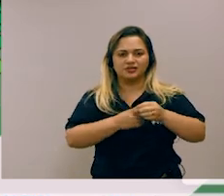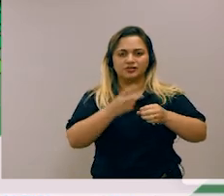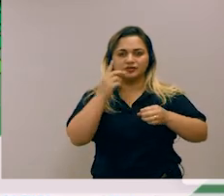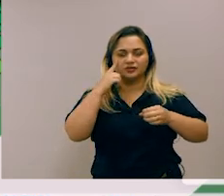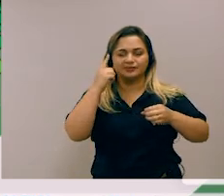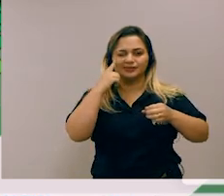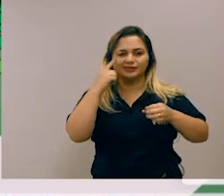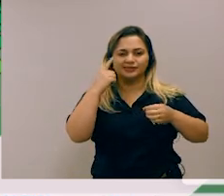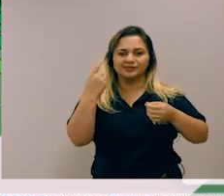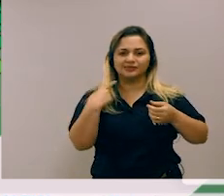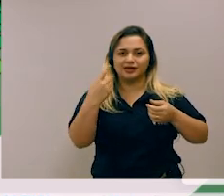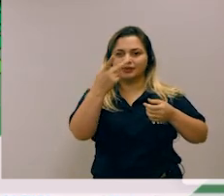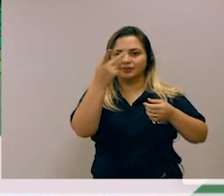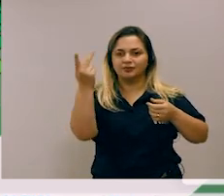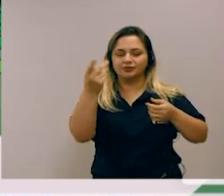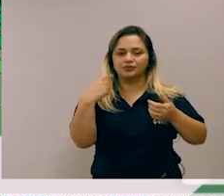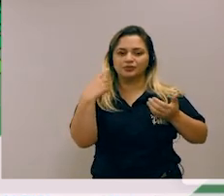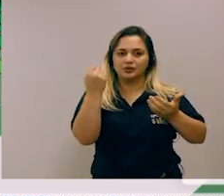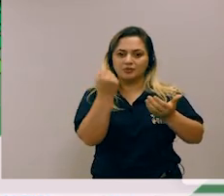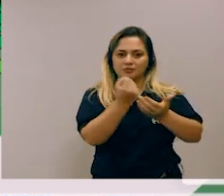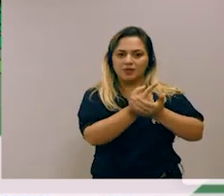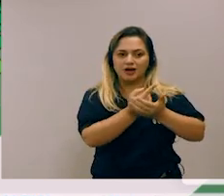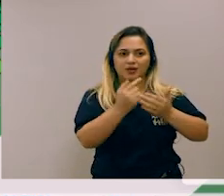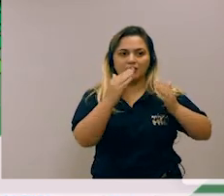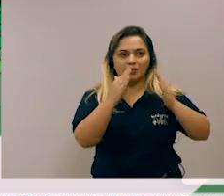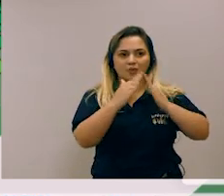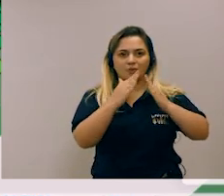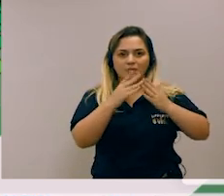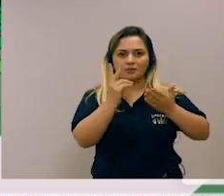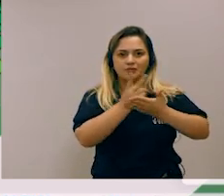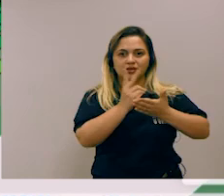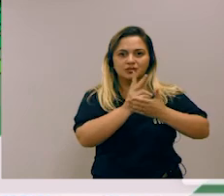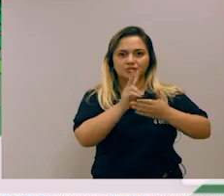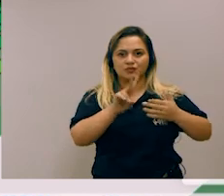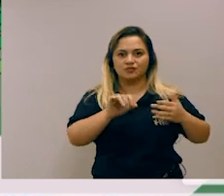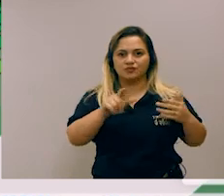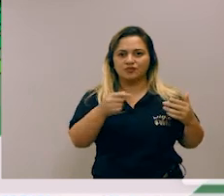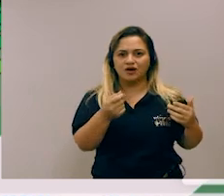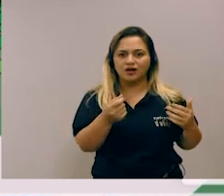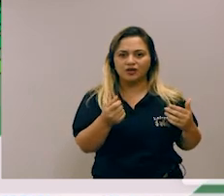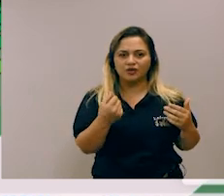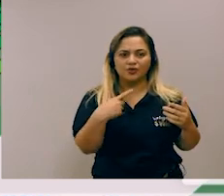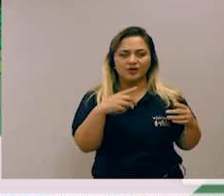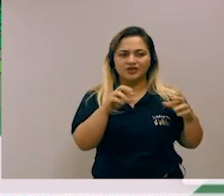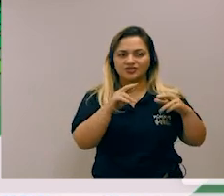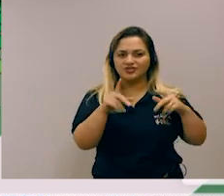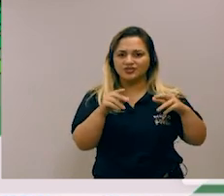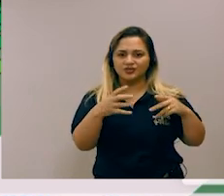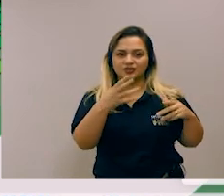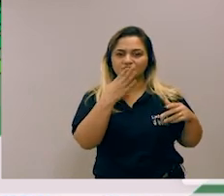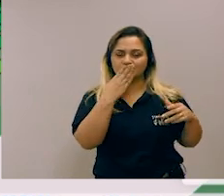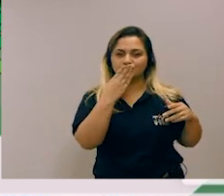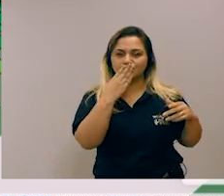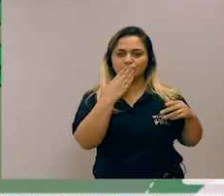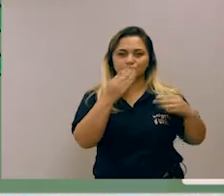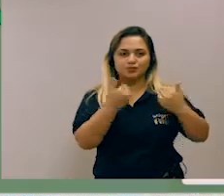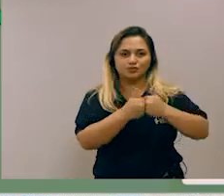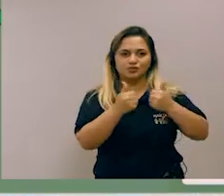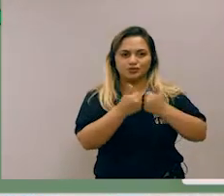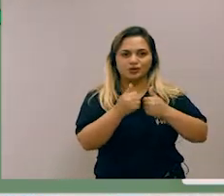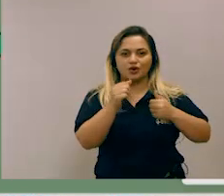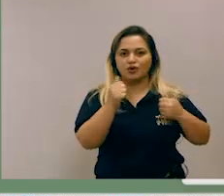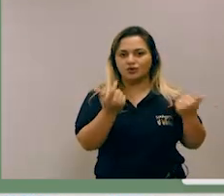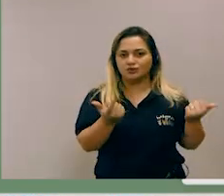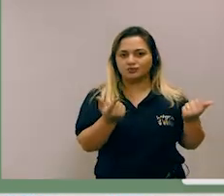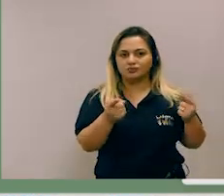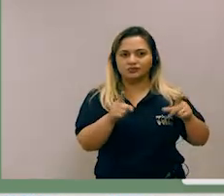and still, and they get a total different level of public transportation. We also can see how many people live